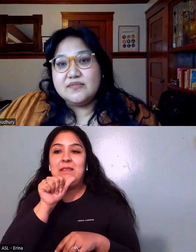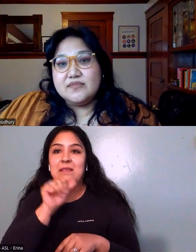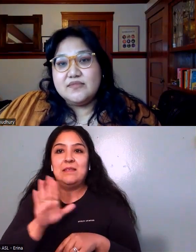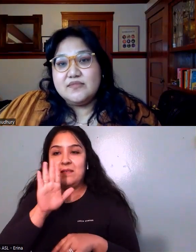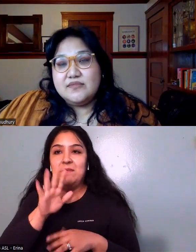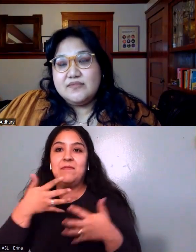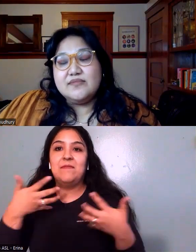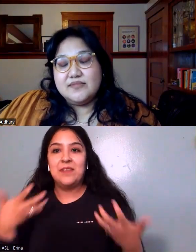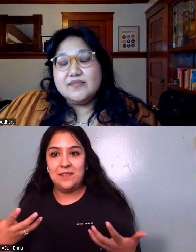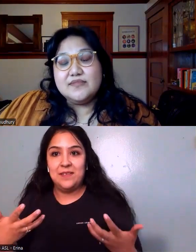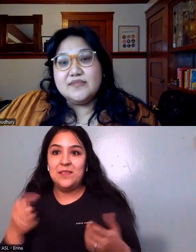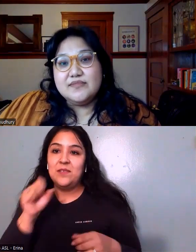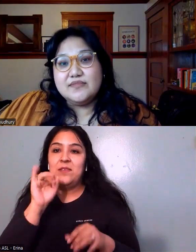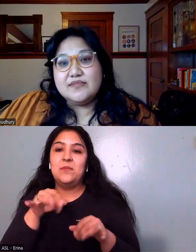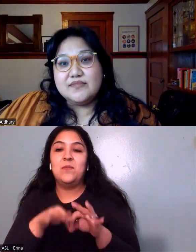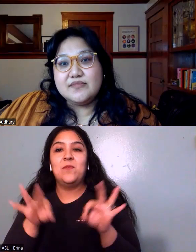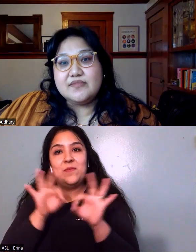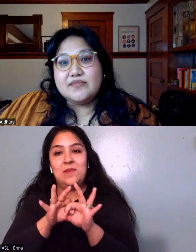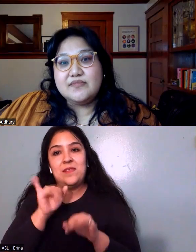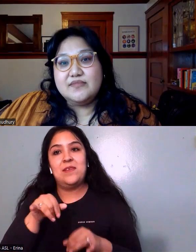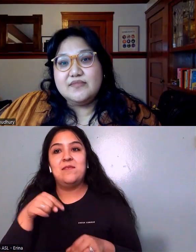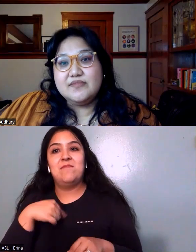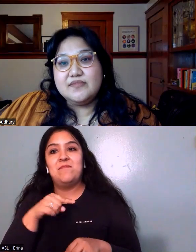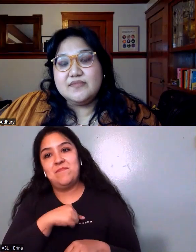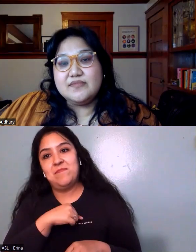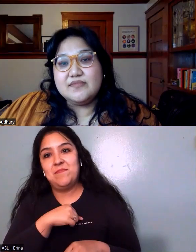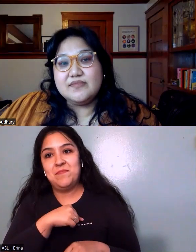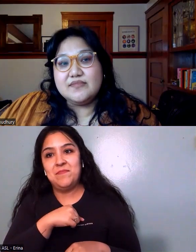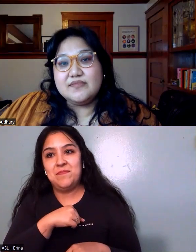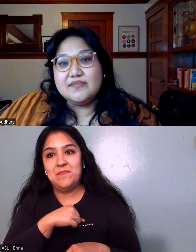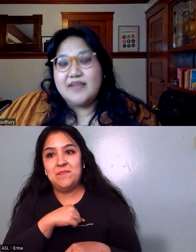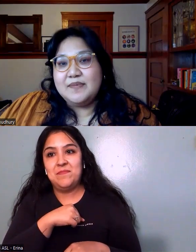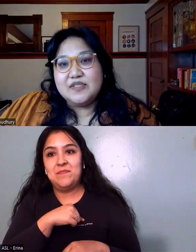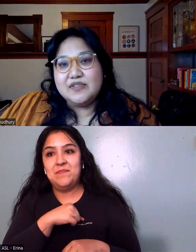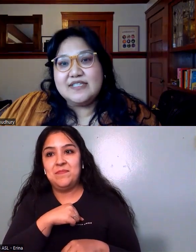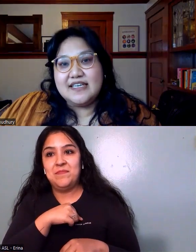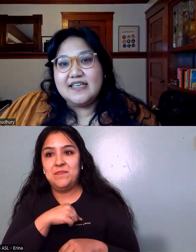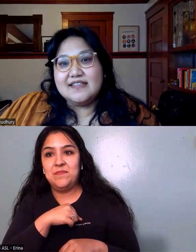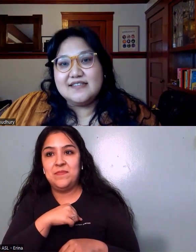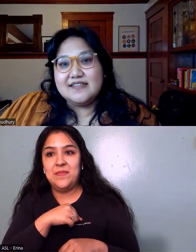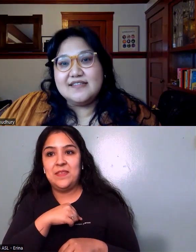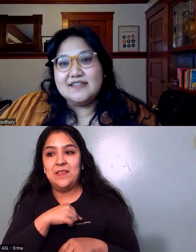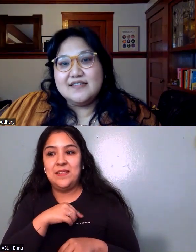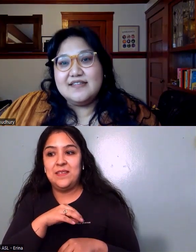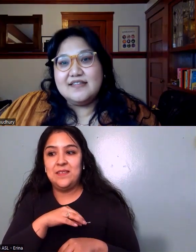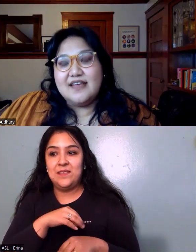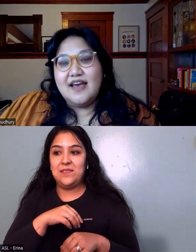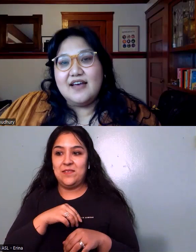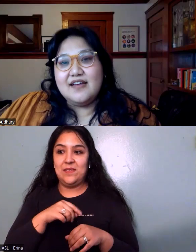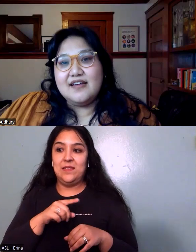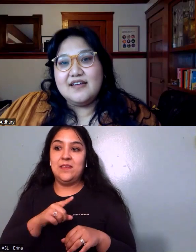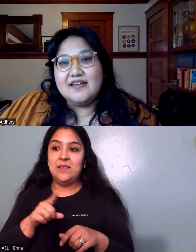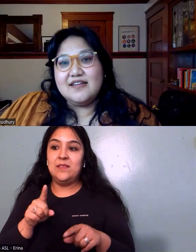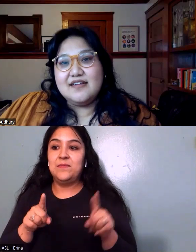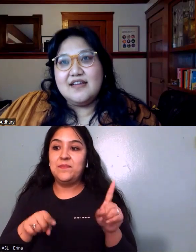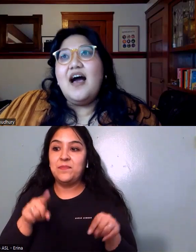locate ourselves as Asian fats, as diasporic fats. What do you think? Absolutely, yes. Yeah. How would you